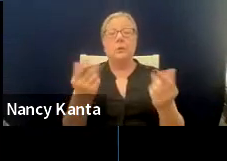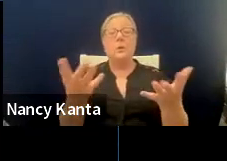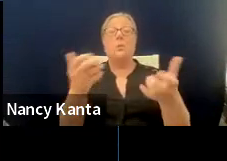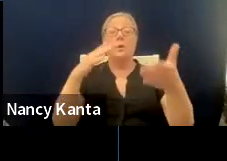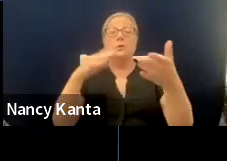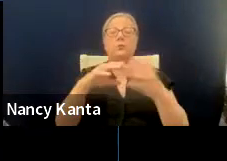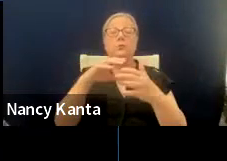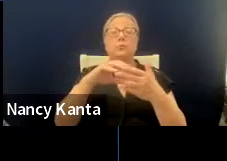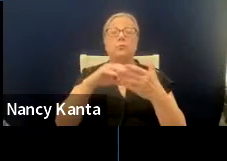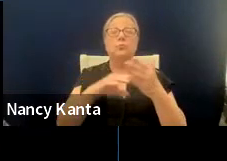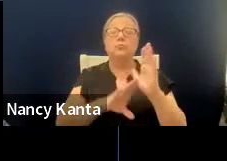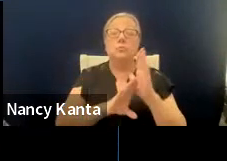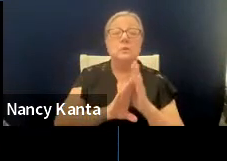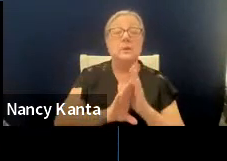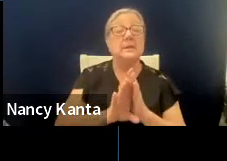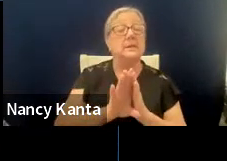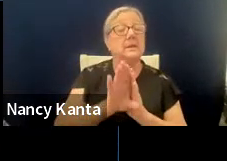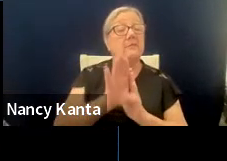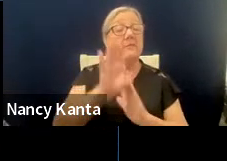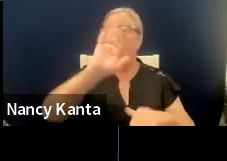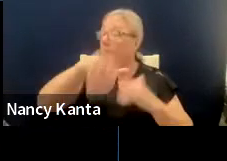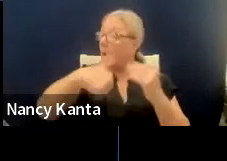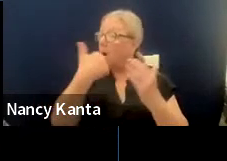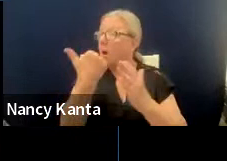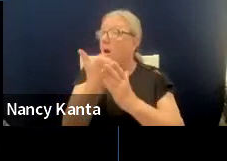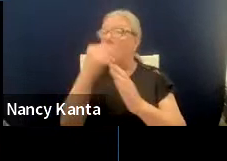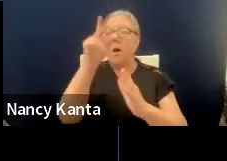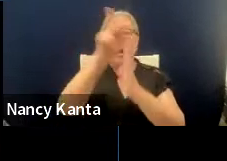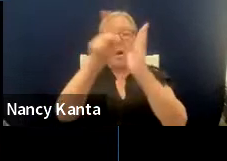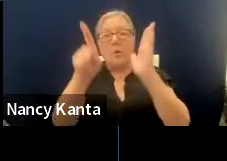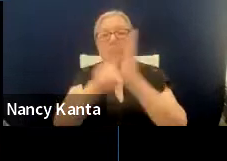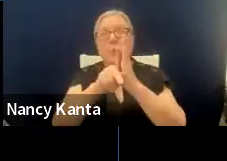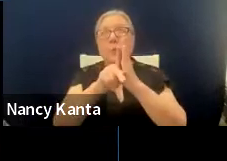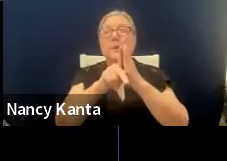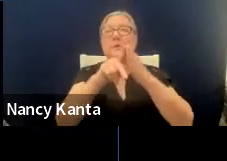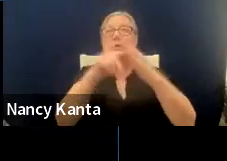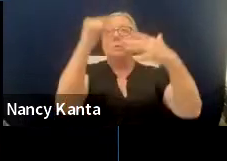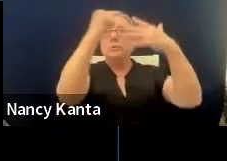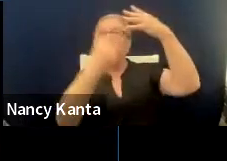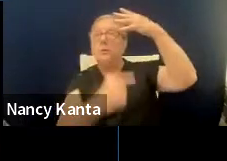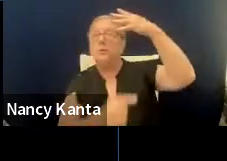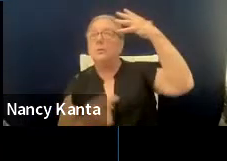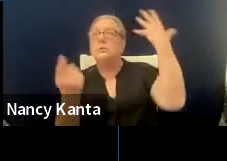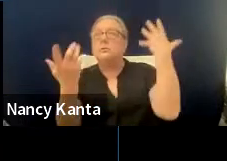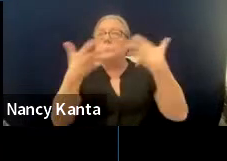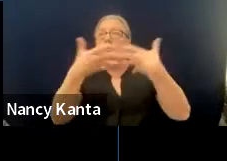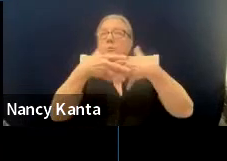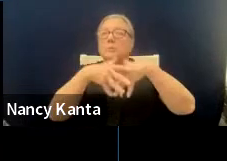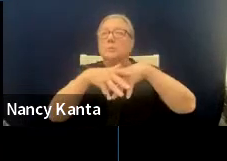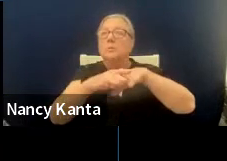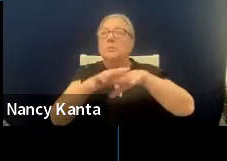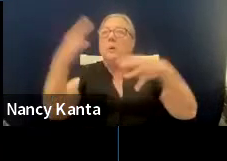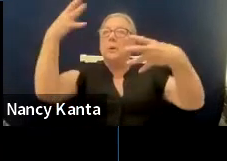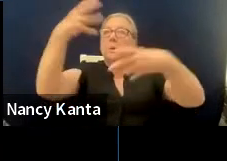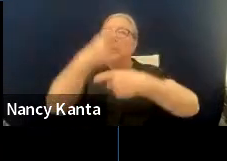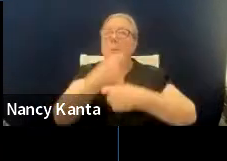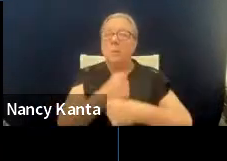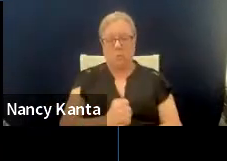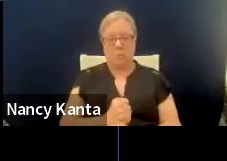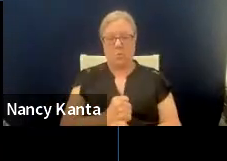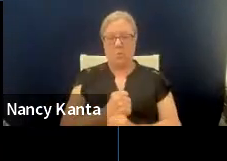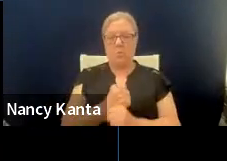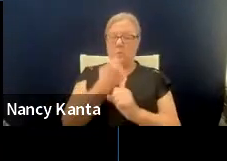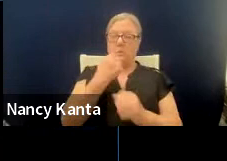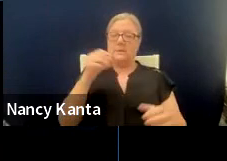develop these, bring all these principles together and synthesize it into something that has